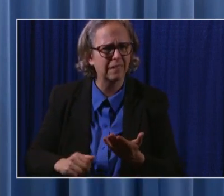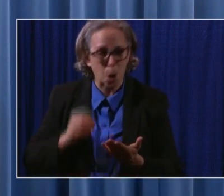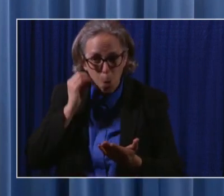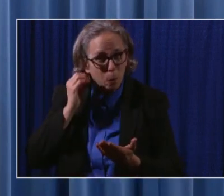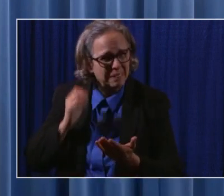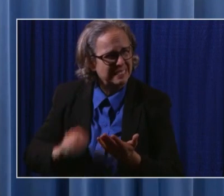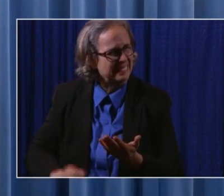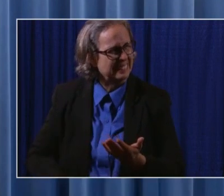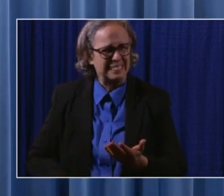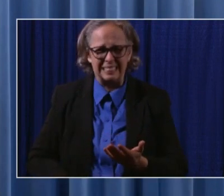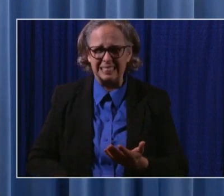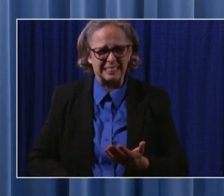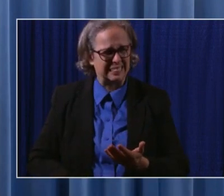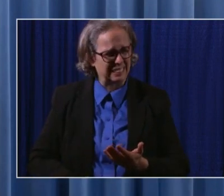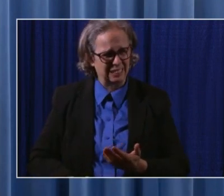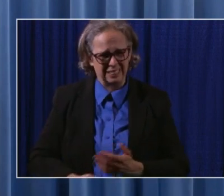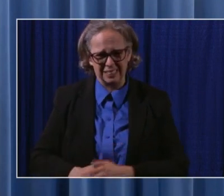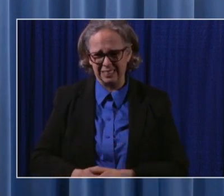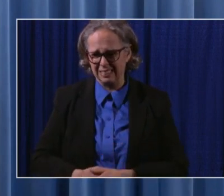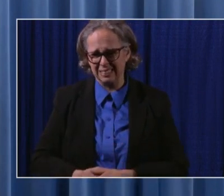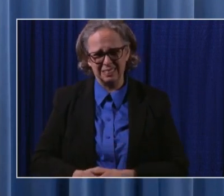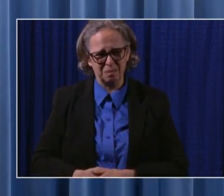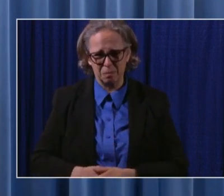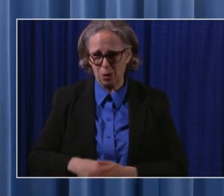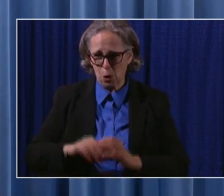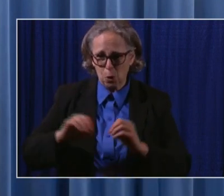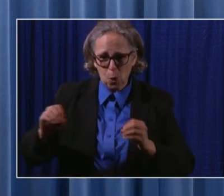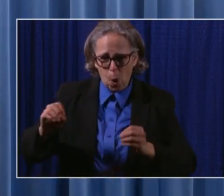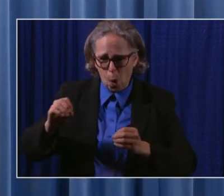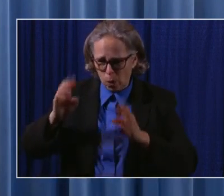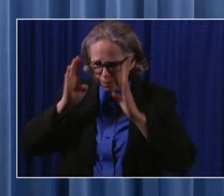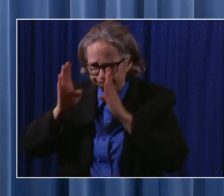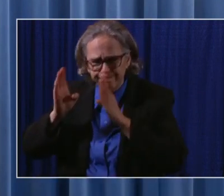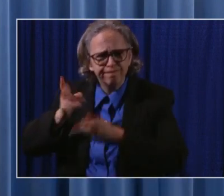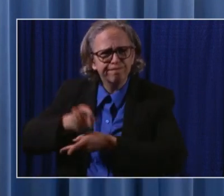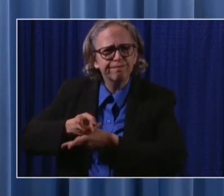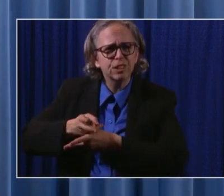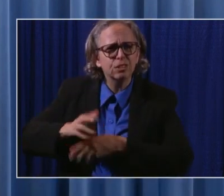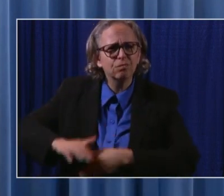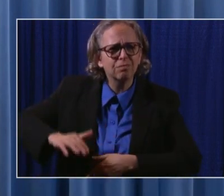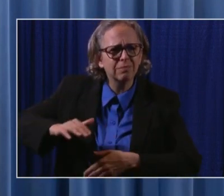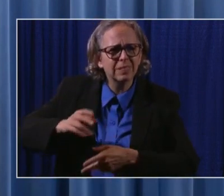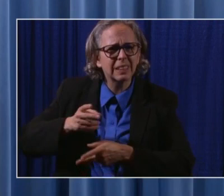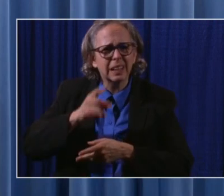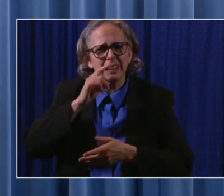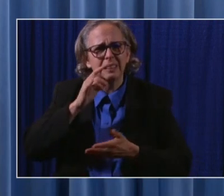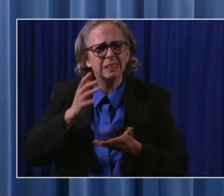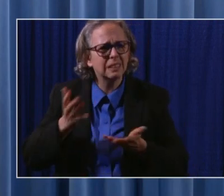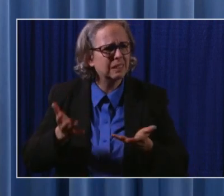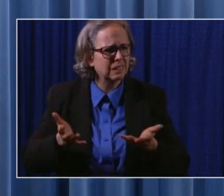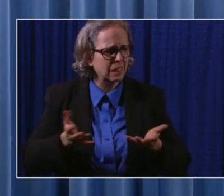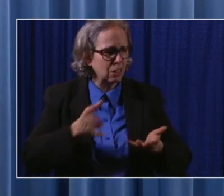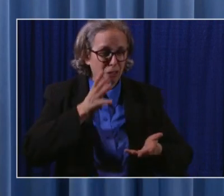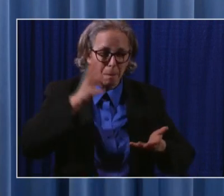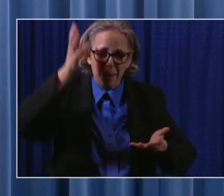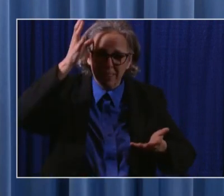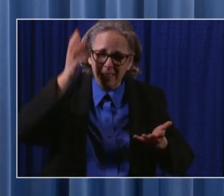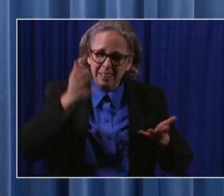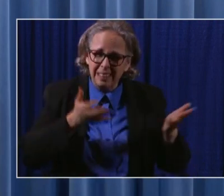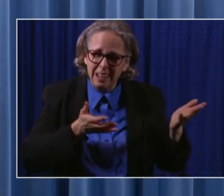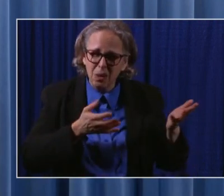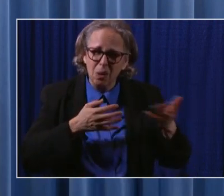kids not having a place to go, the grandparents taking kids, and particularly grandparents who might